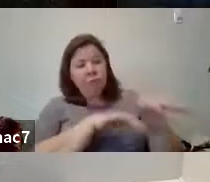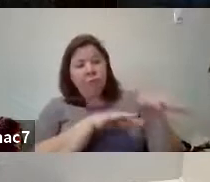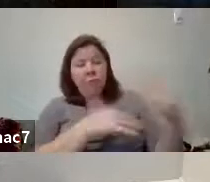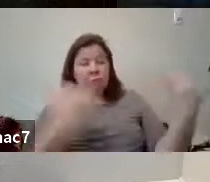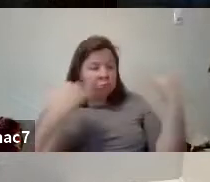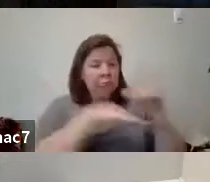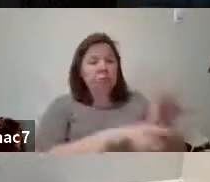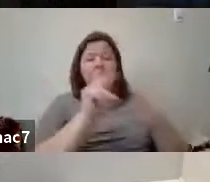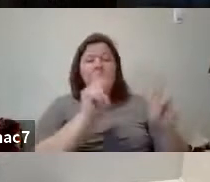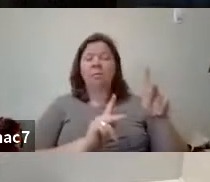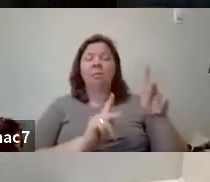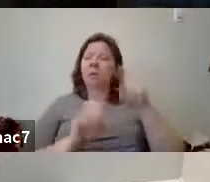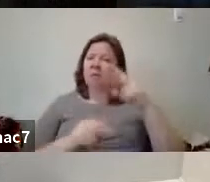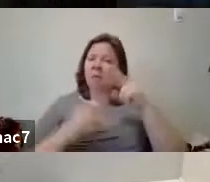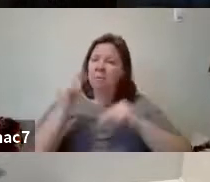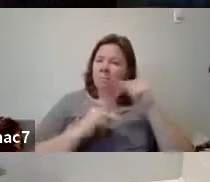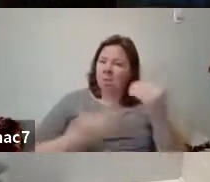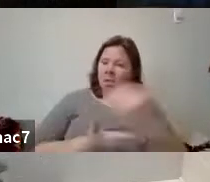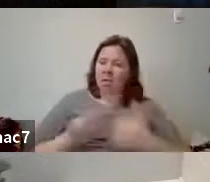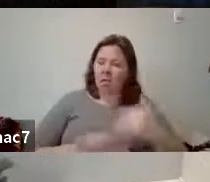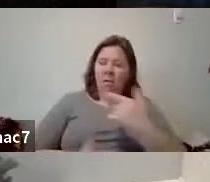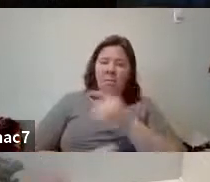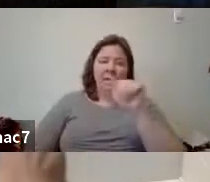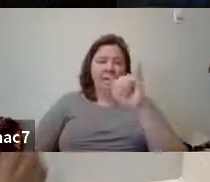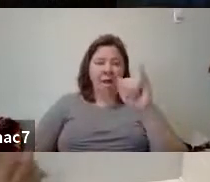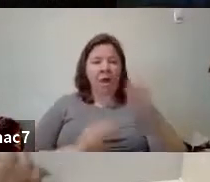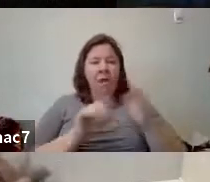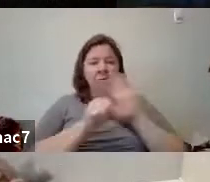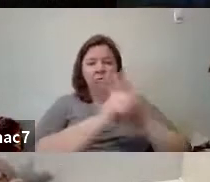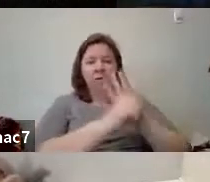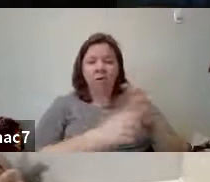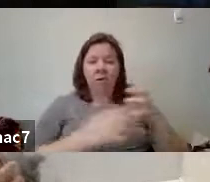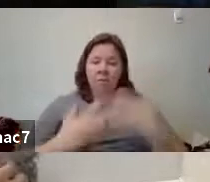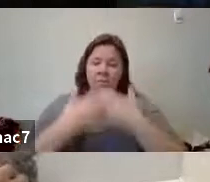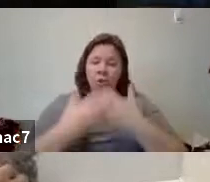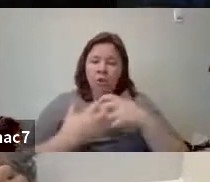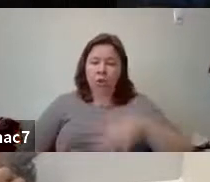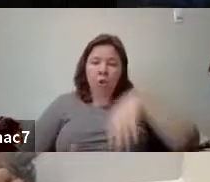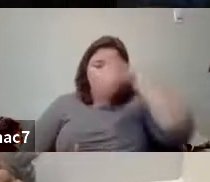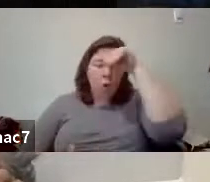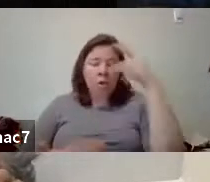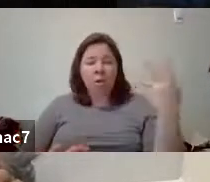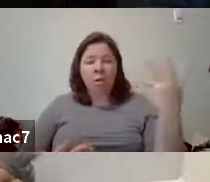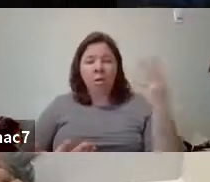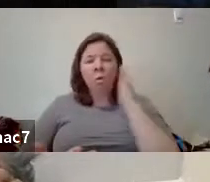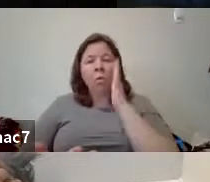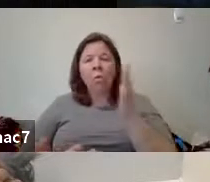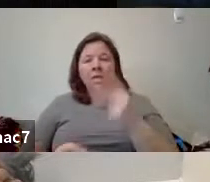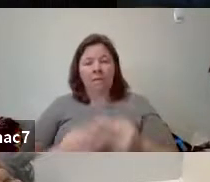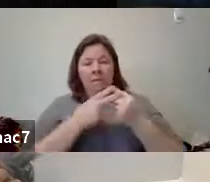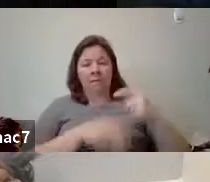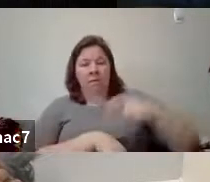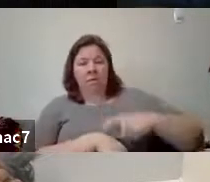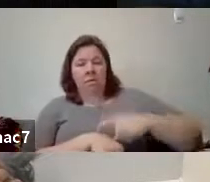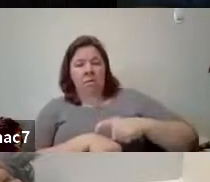it. So it's all automated, it's AI driven, machine learning. And so it's going to save time. That's one of the